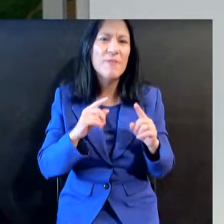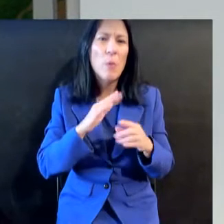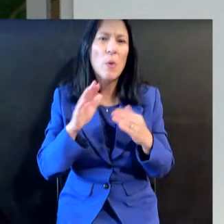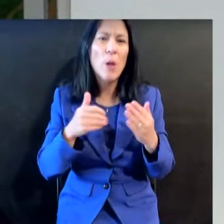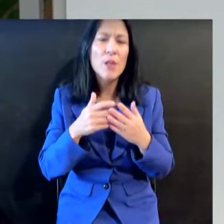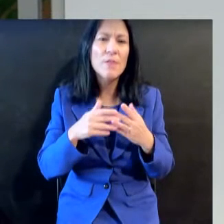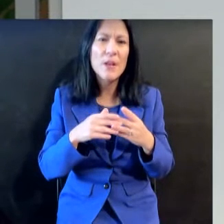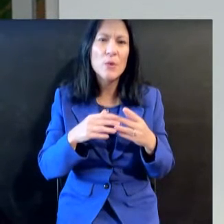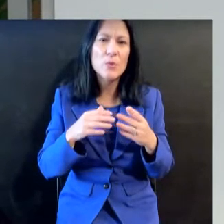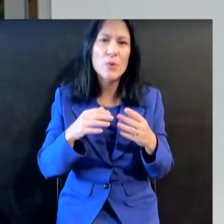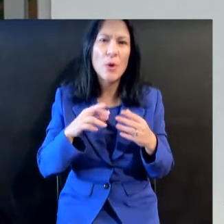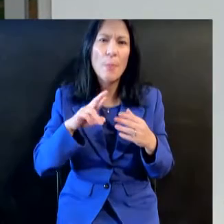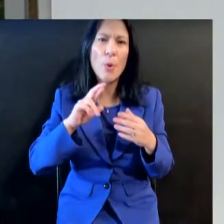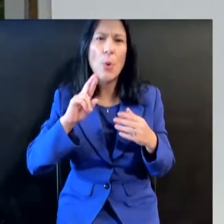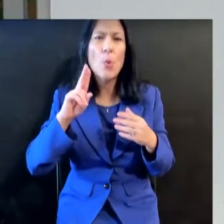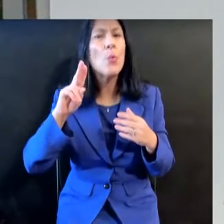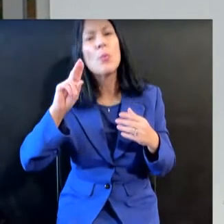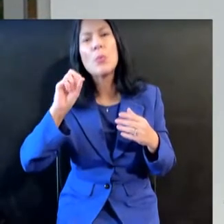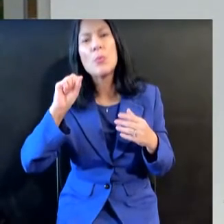lived.